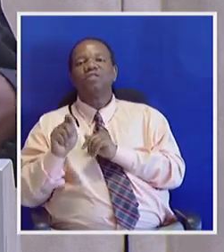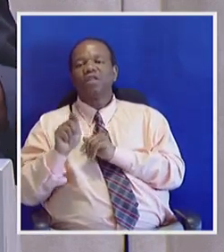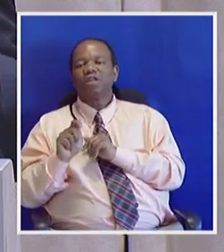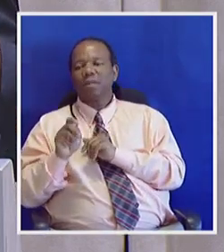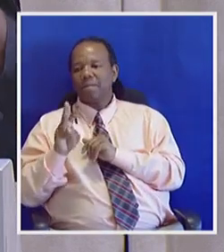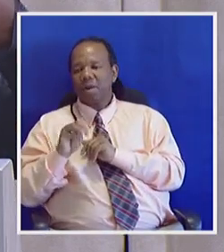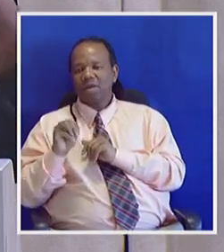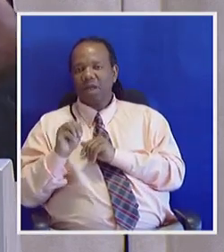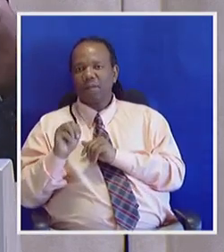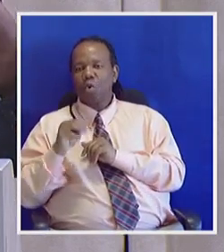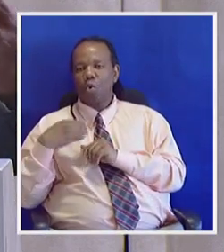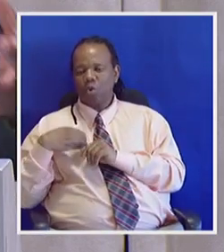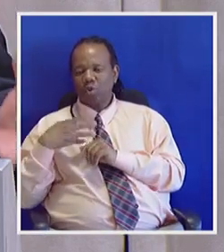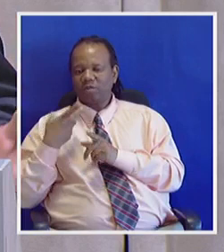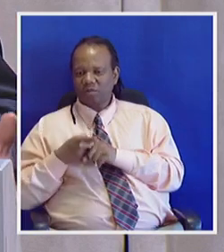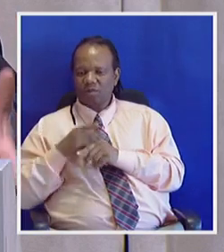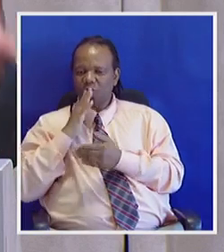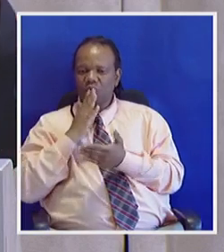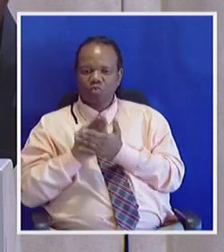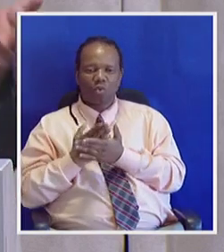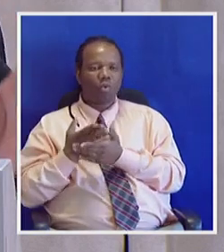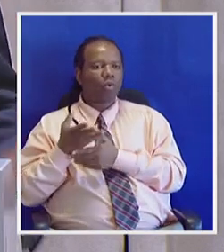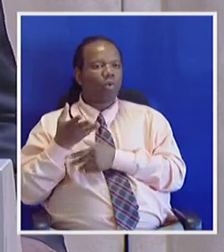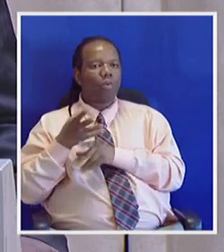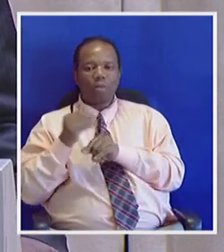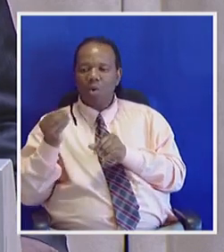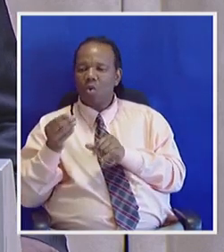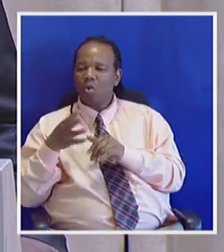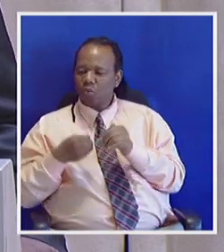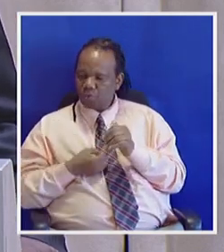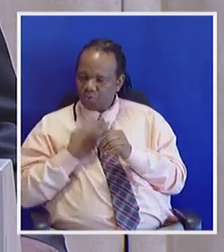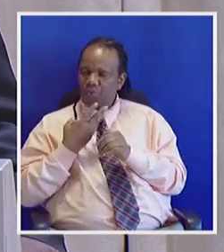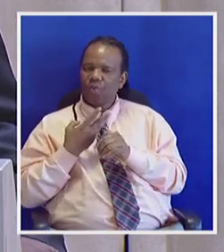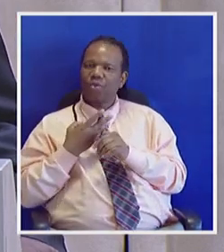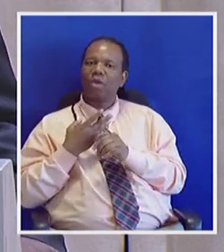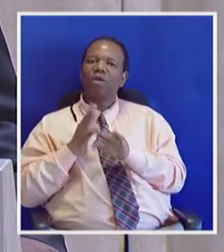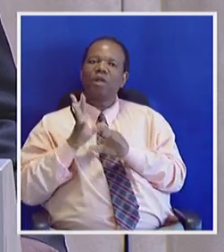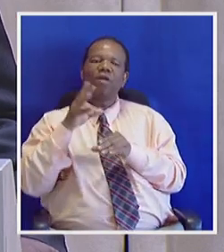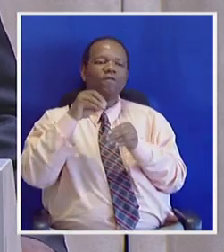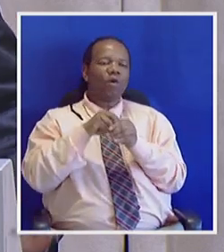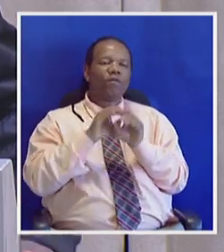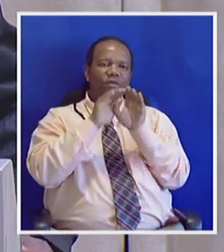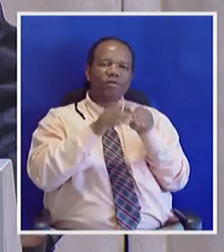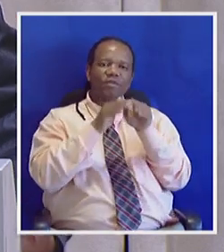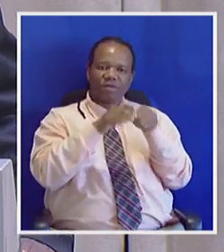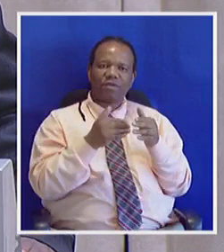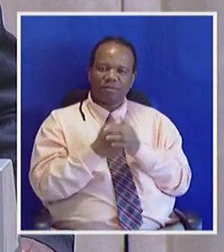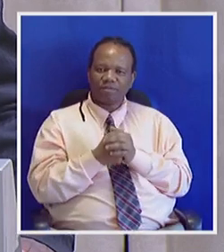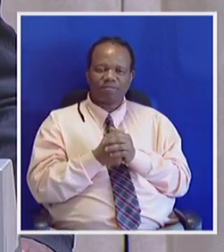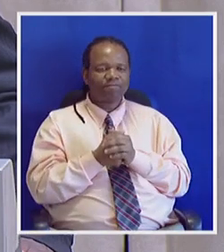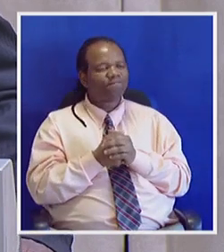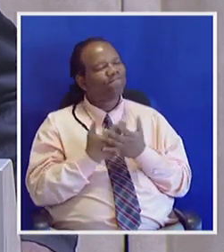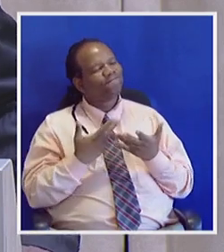also in ensuring that we increase the number of young people who should get involved in this. So the future is